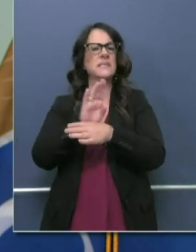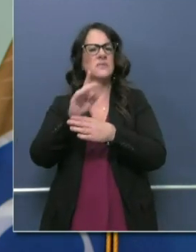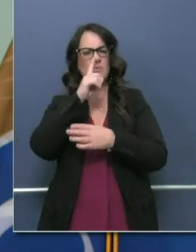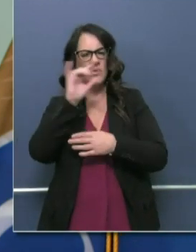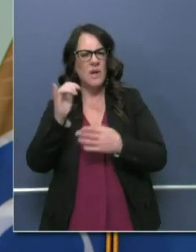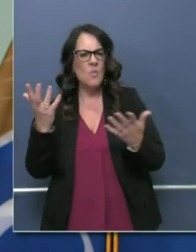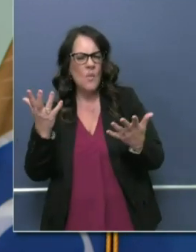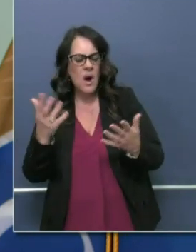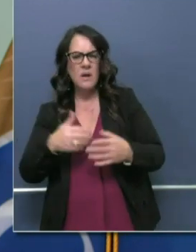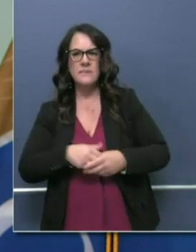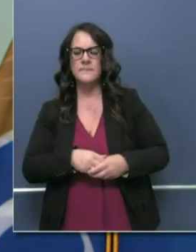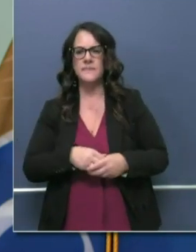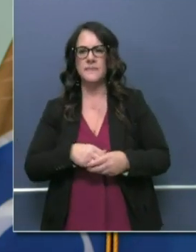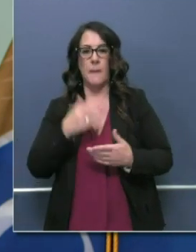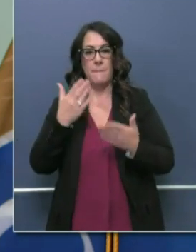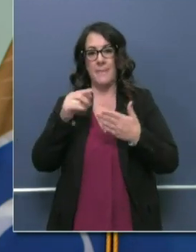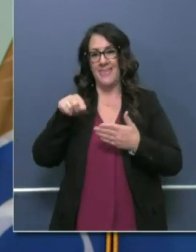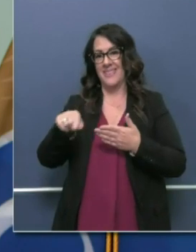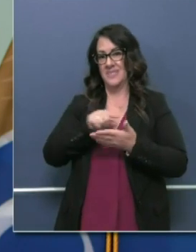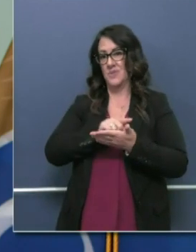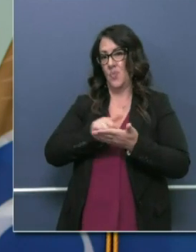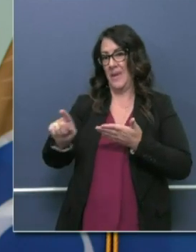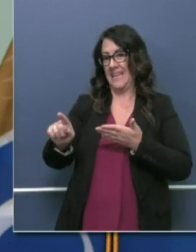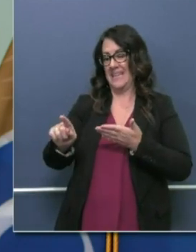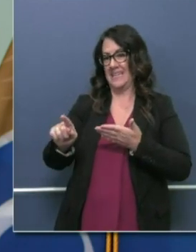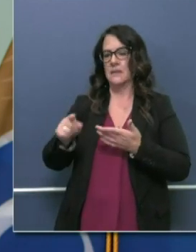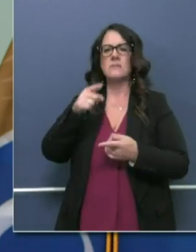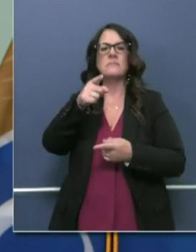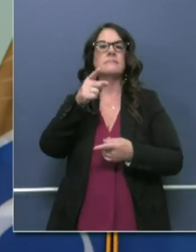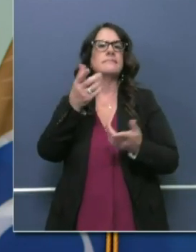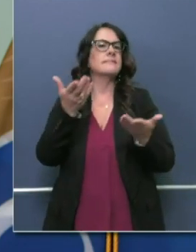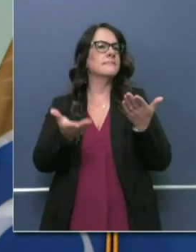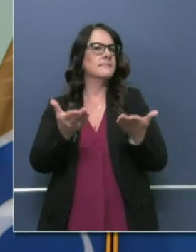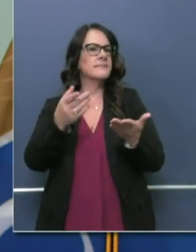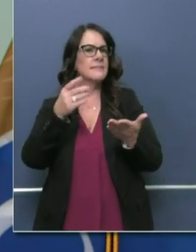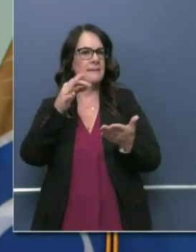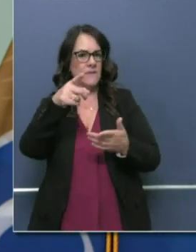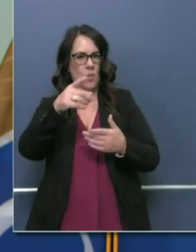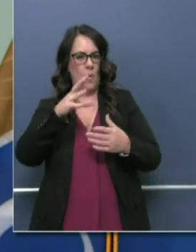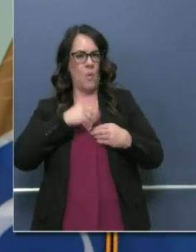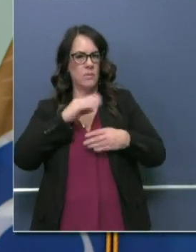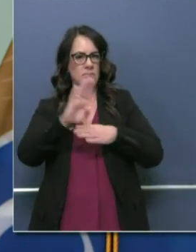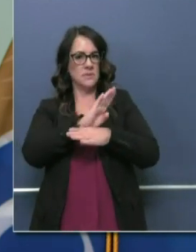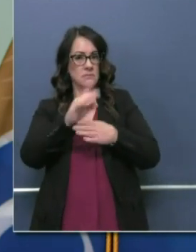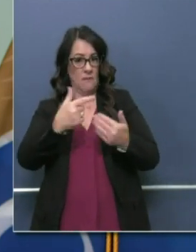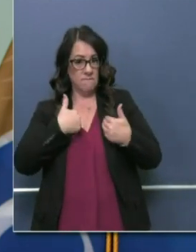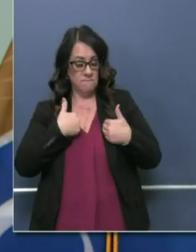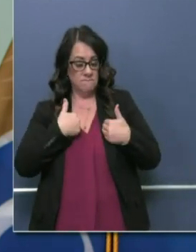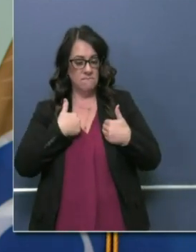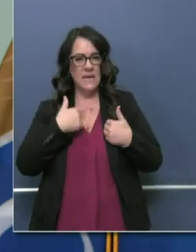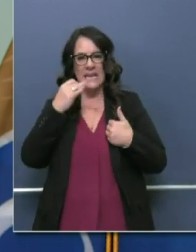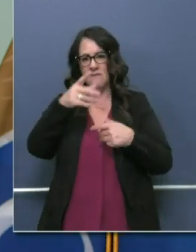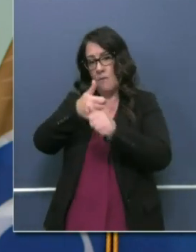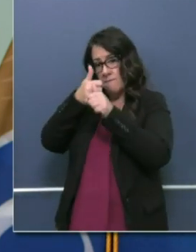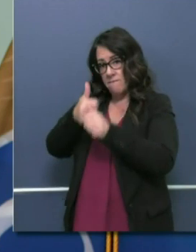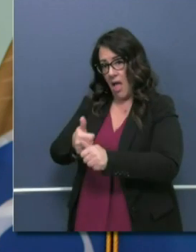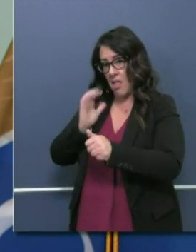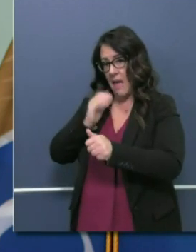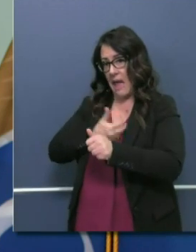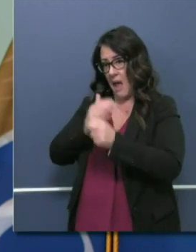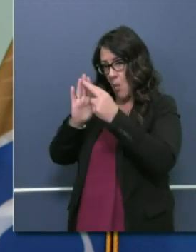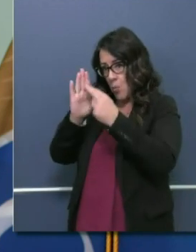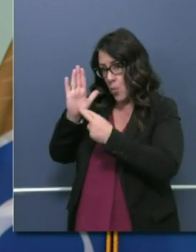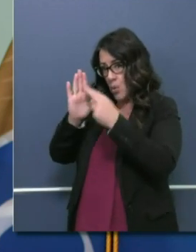early as the end of this week, you will have the capacity as a retailer, with the modifications and the guidelines we set